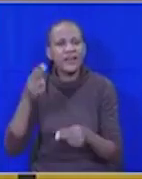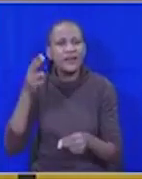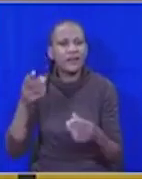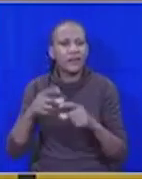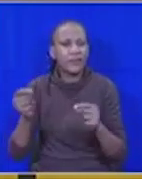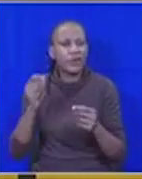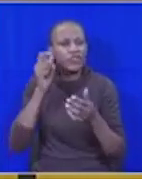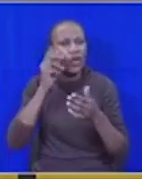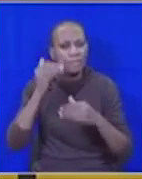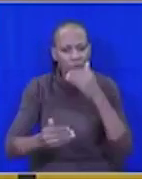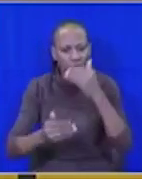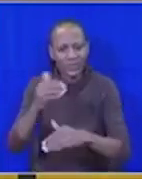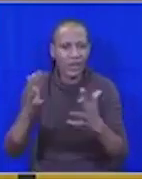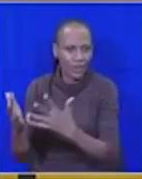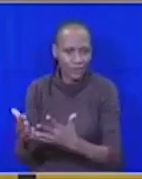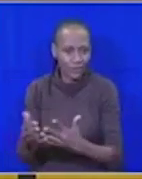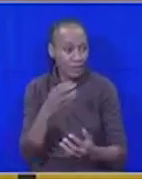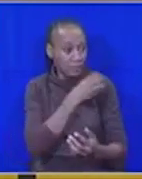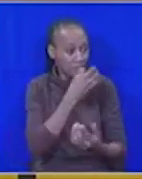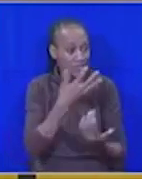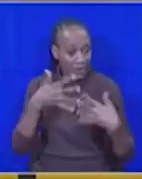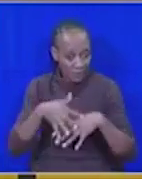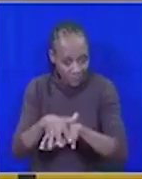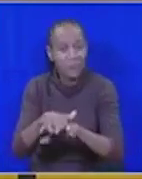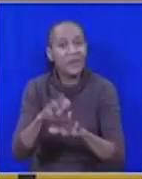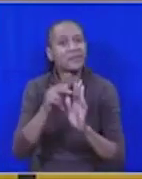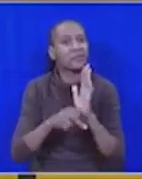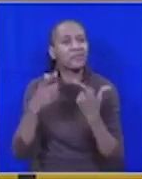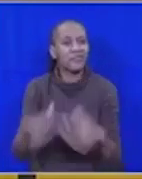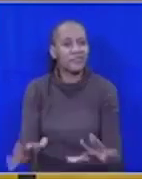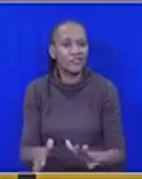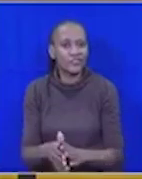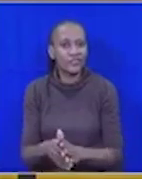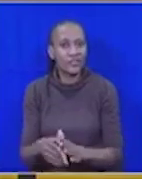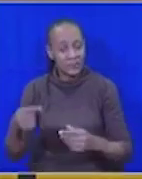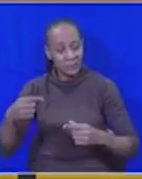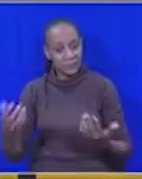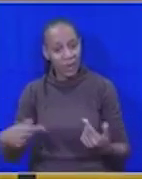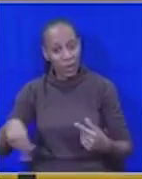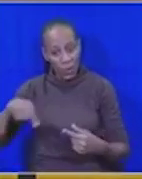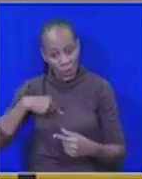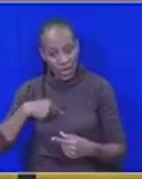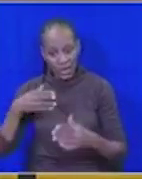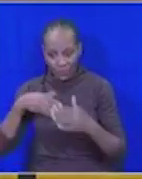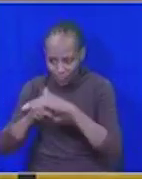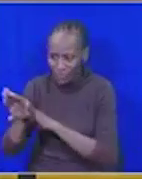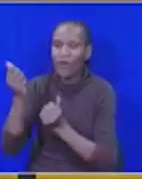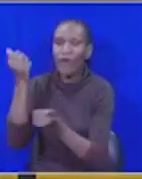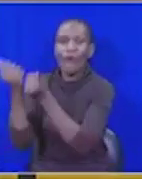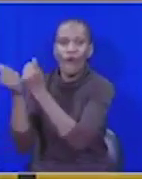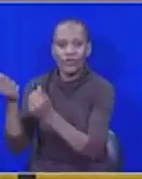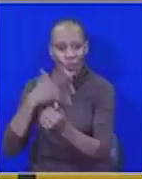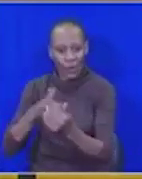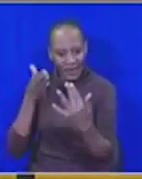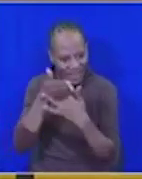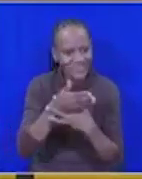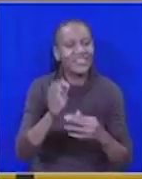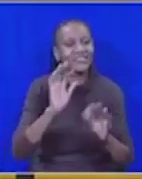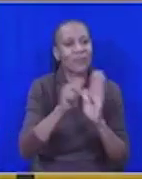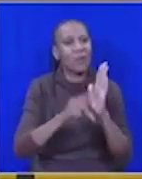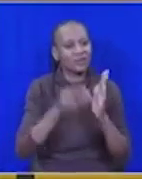Minister Mutambi, had already begun implementing it. Had it not been for the likelihood that we would go to court to gain access to this policy,